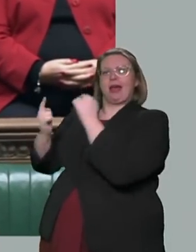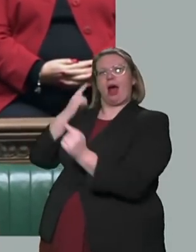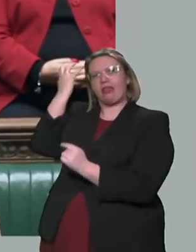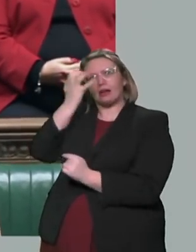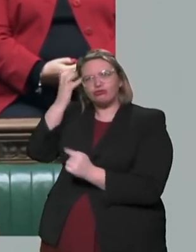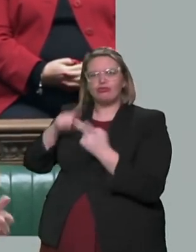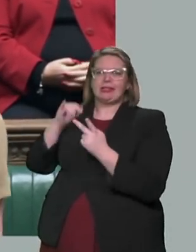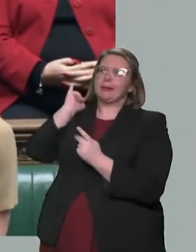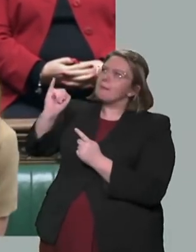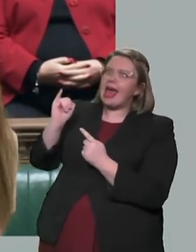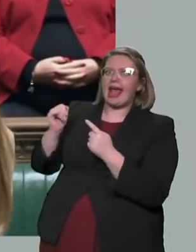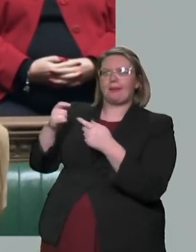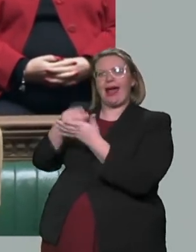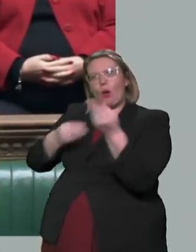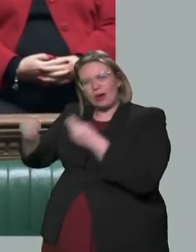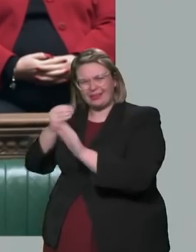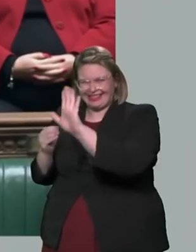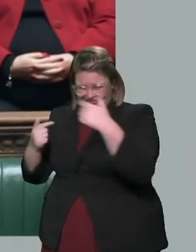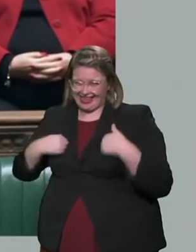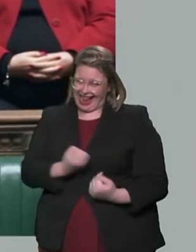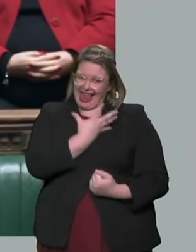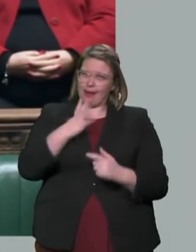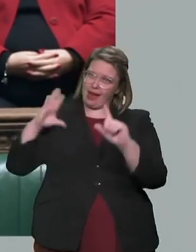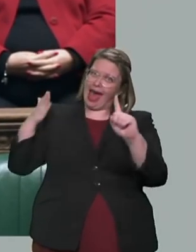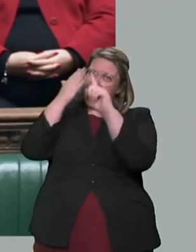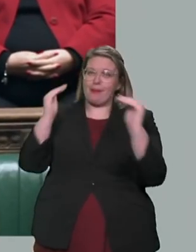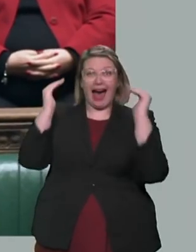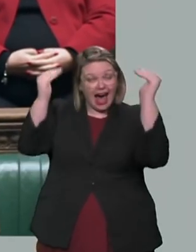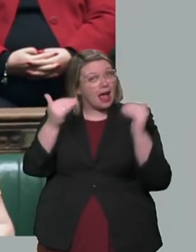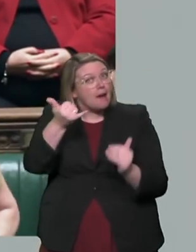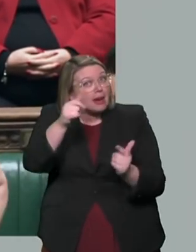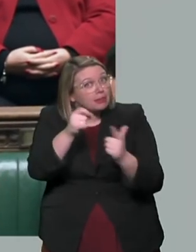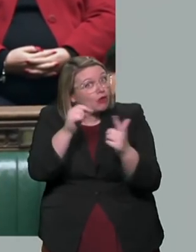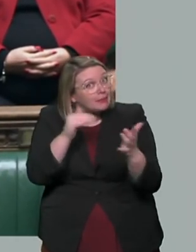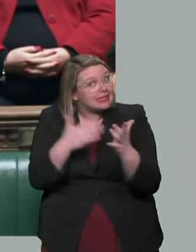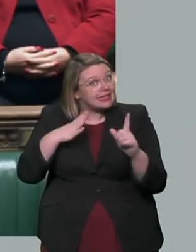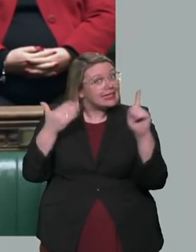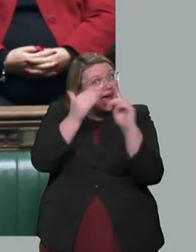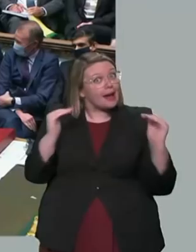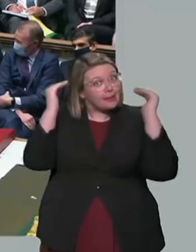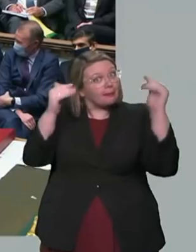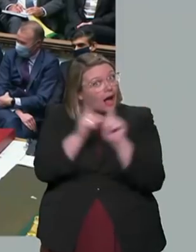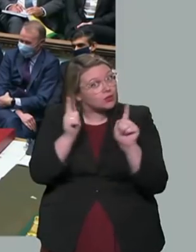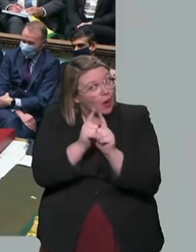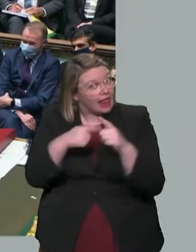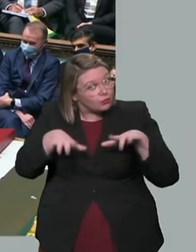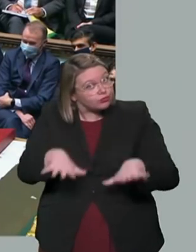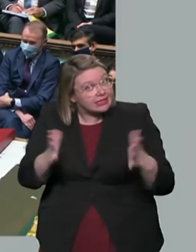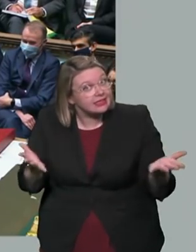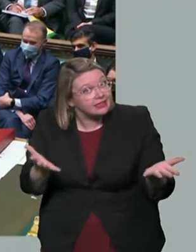the market. Mr. Speaker, we're an aspirational party. Maybe the Prime Minister needs to be more aspirational for this